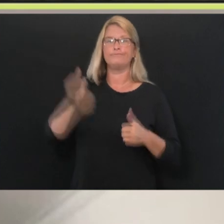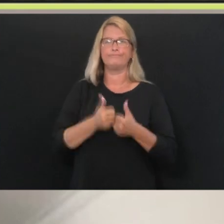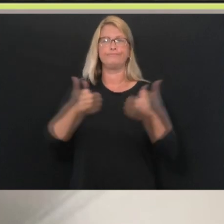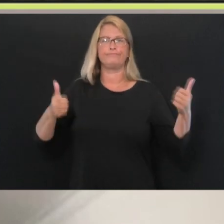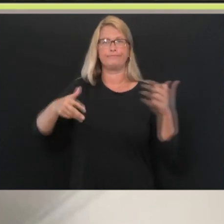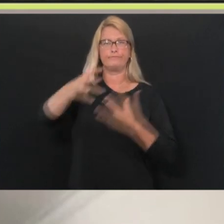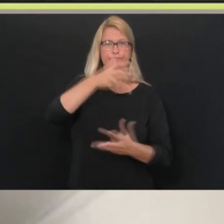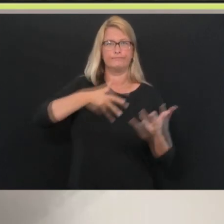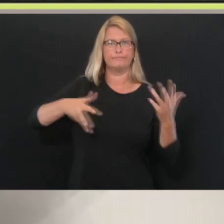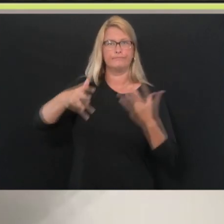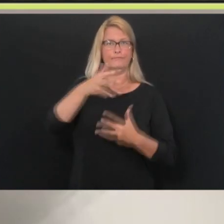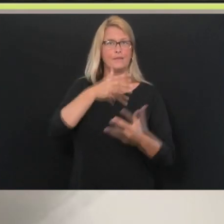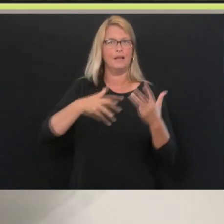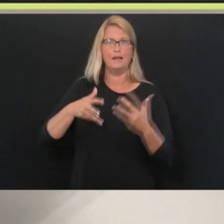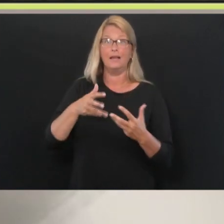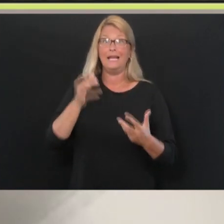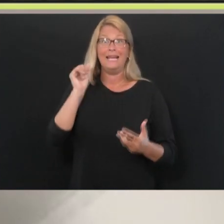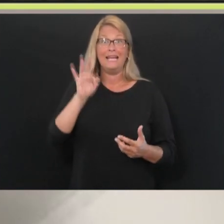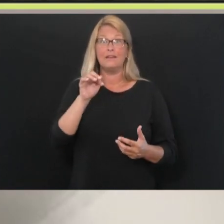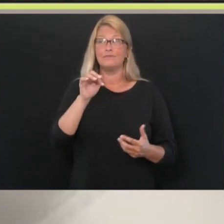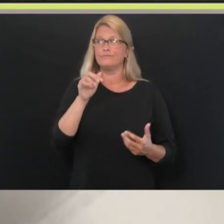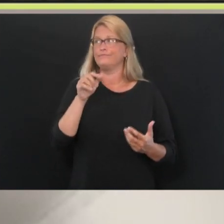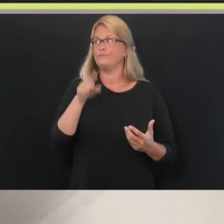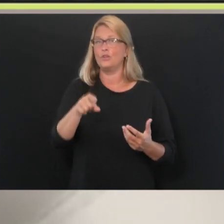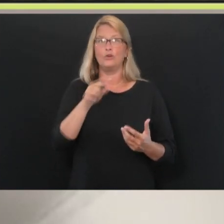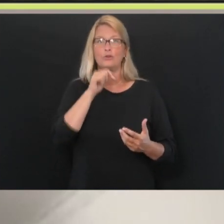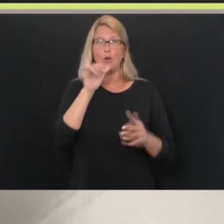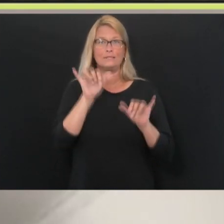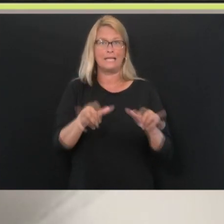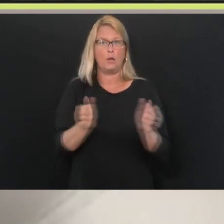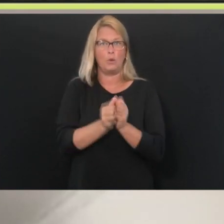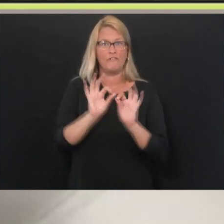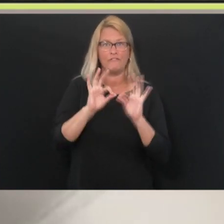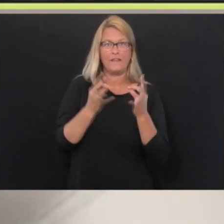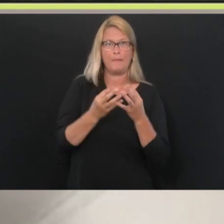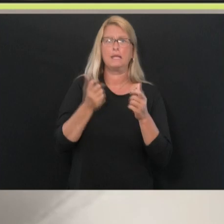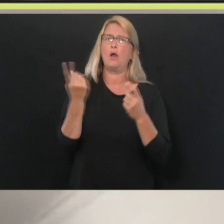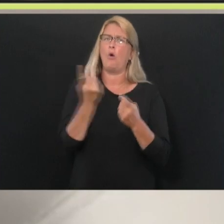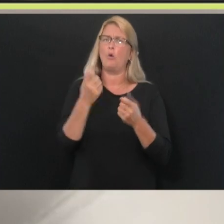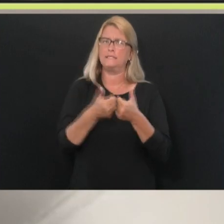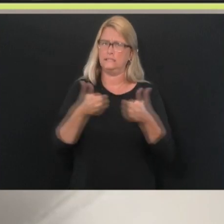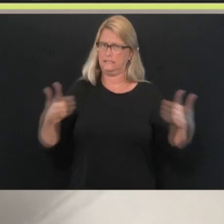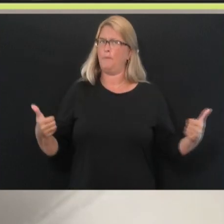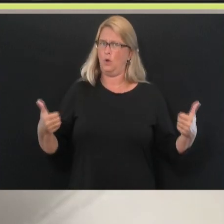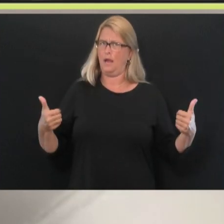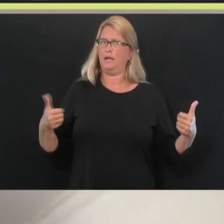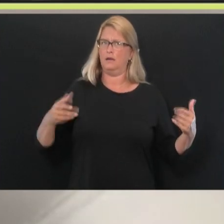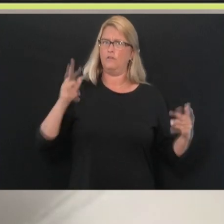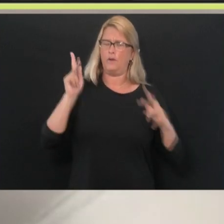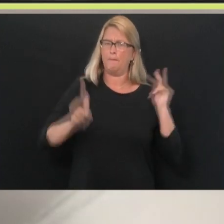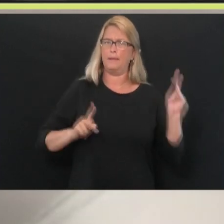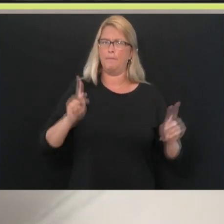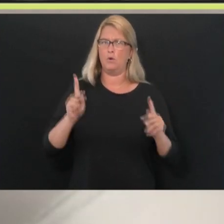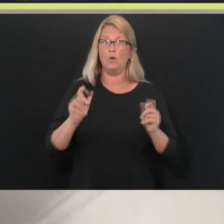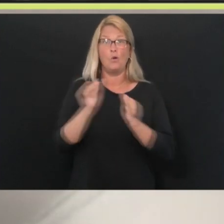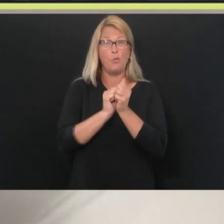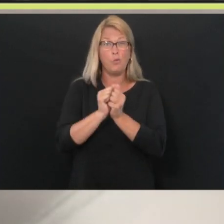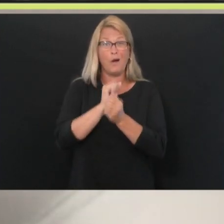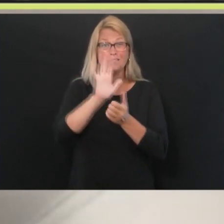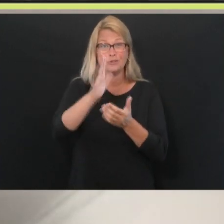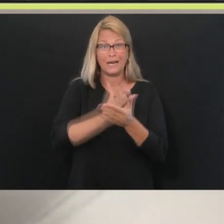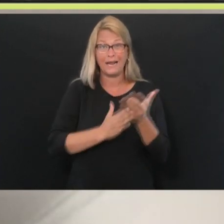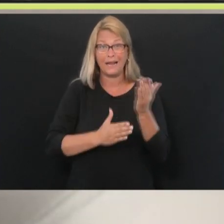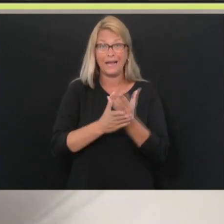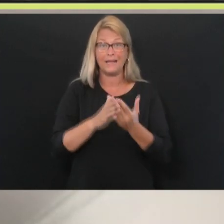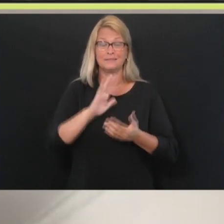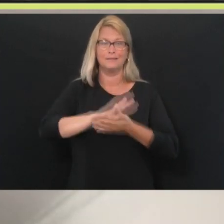that we don't live with all the time. We wash our hands, and we become very much more engaged